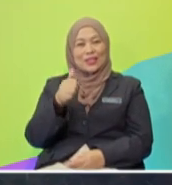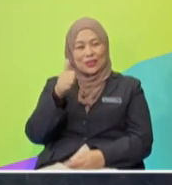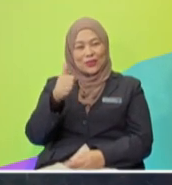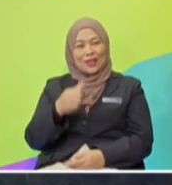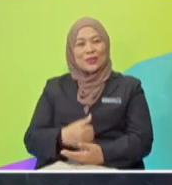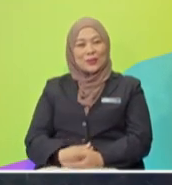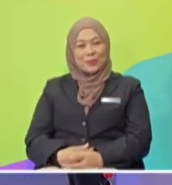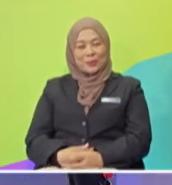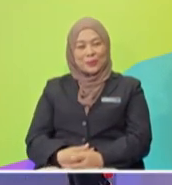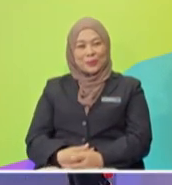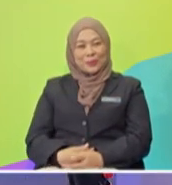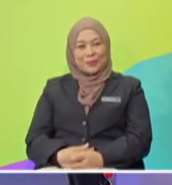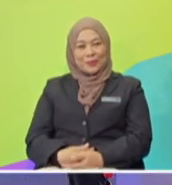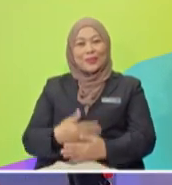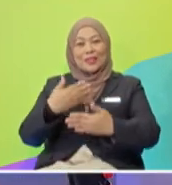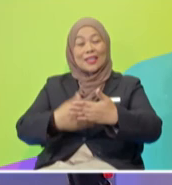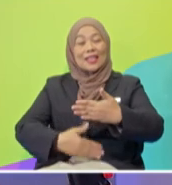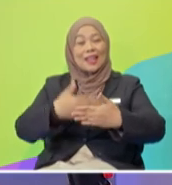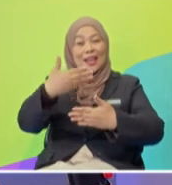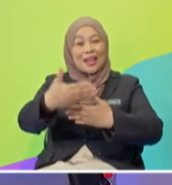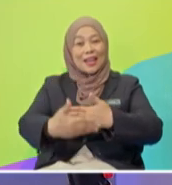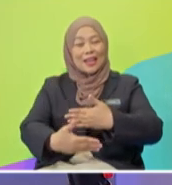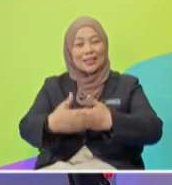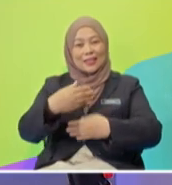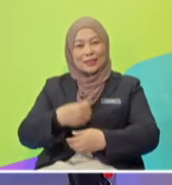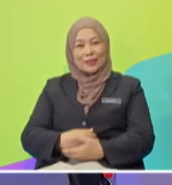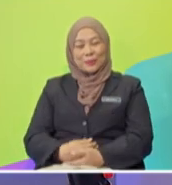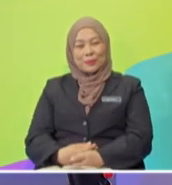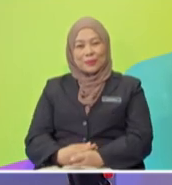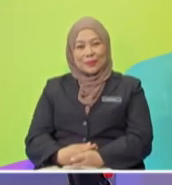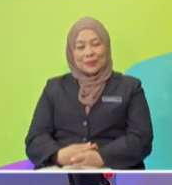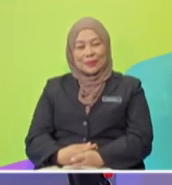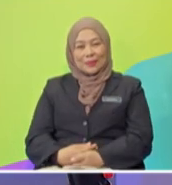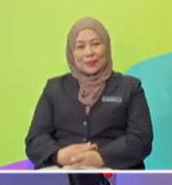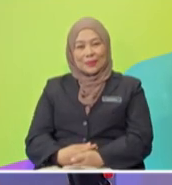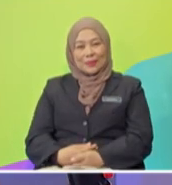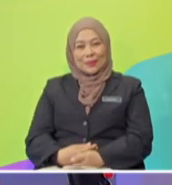Chris. Okay, let's see the next one. Okay. What do we have?